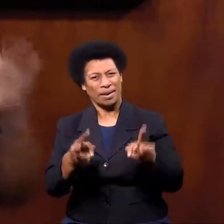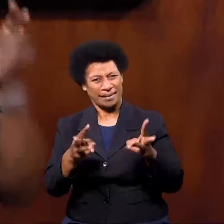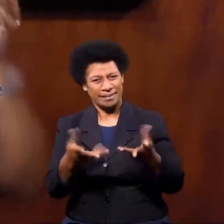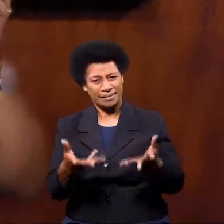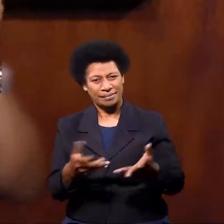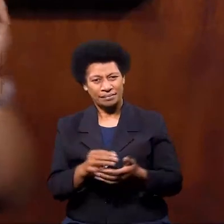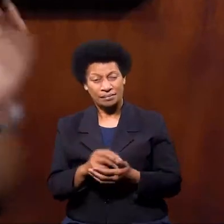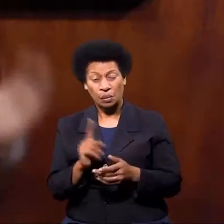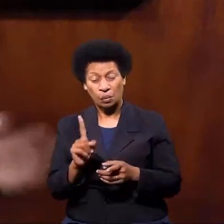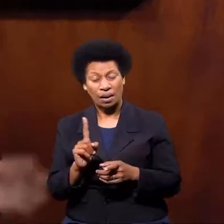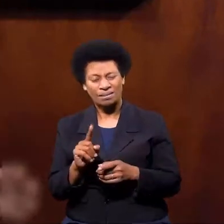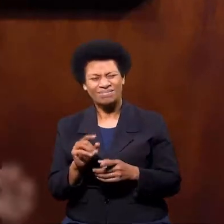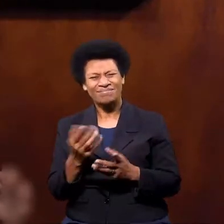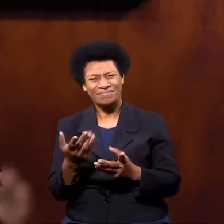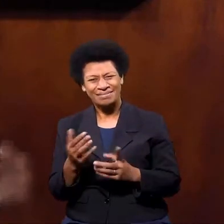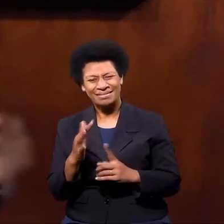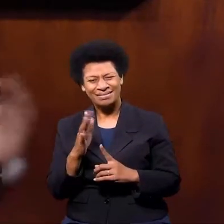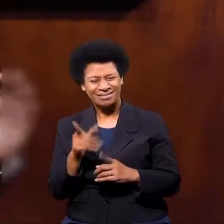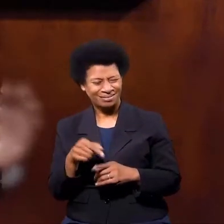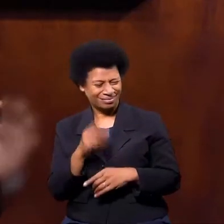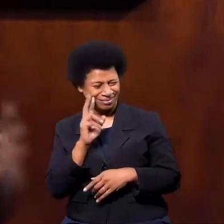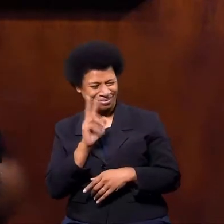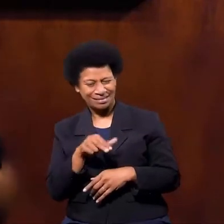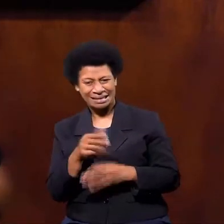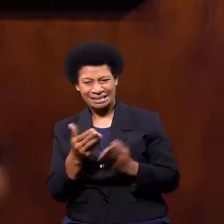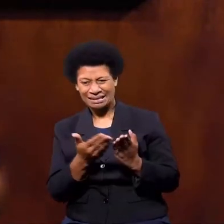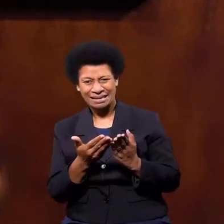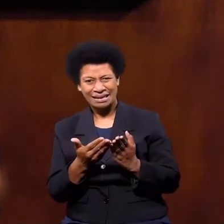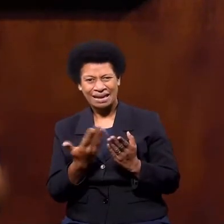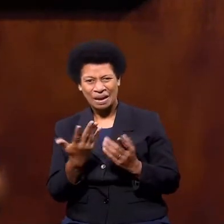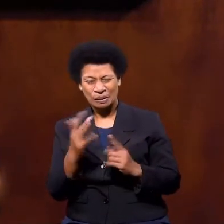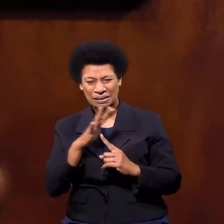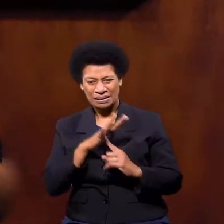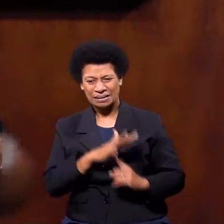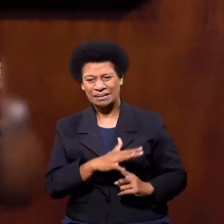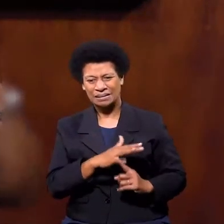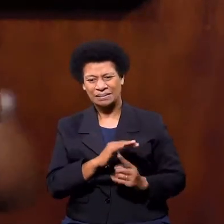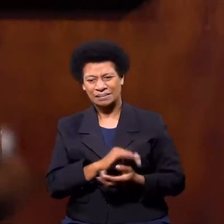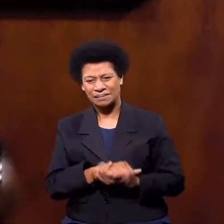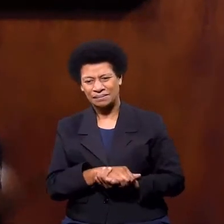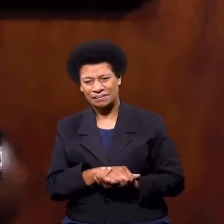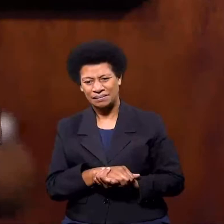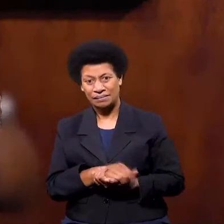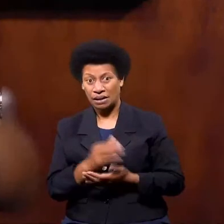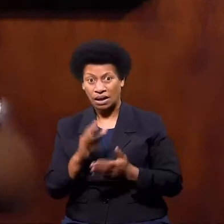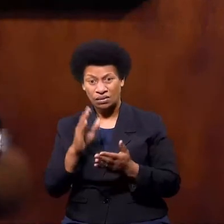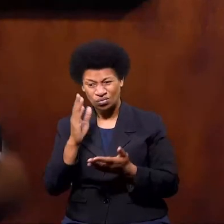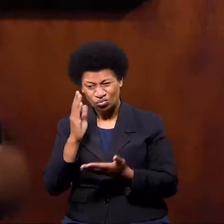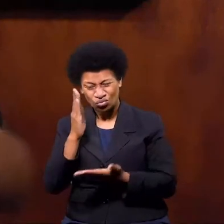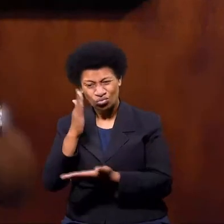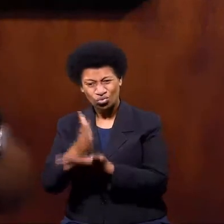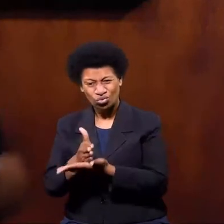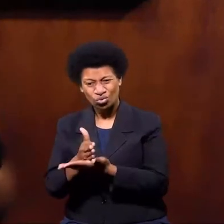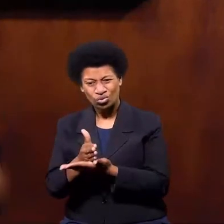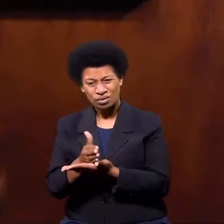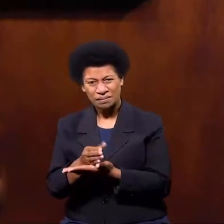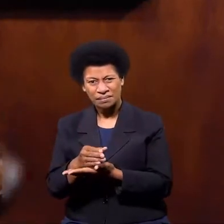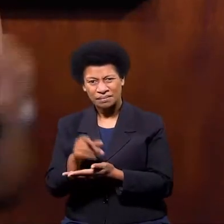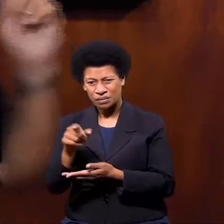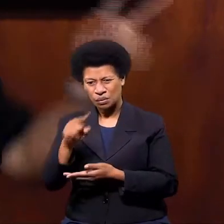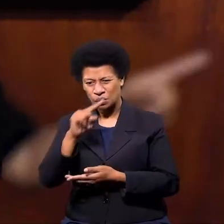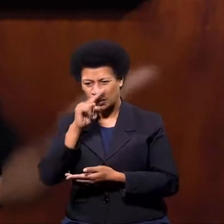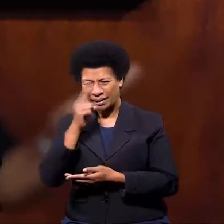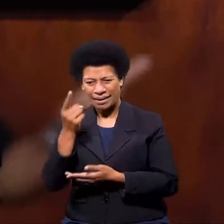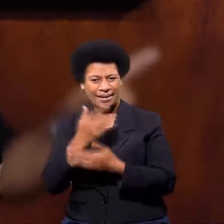know, one of the most disappointing things that I have learned in my years of study is this truth that the world is advocating,